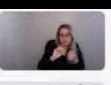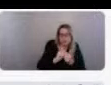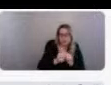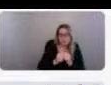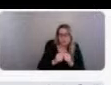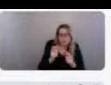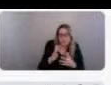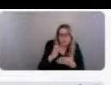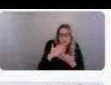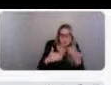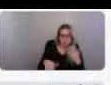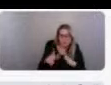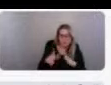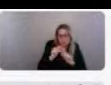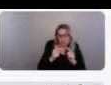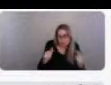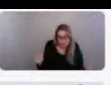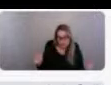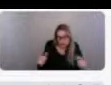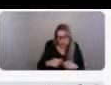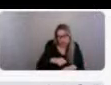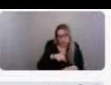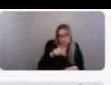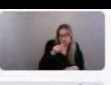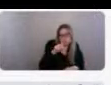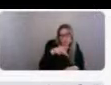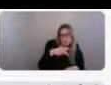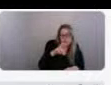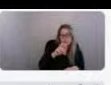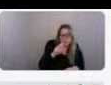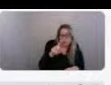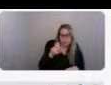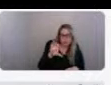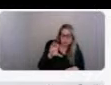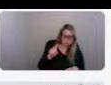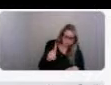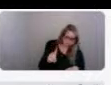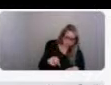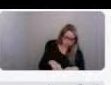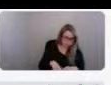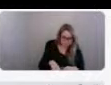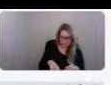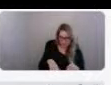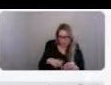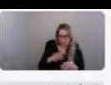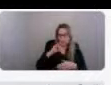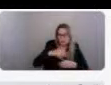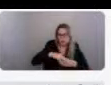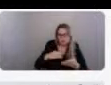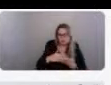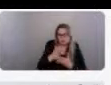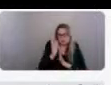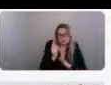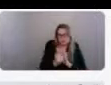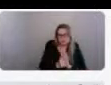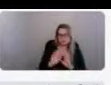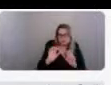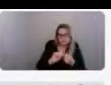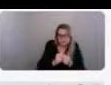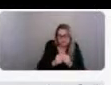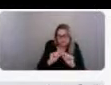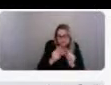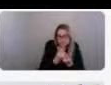106 in 2000 that created the irc and also part of the voting rights act i think that the competitive district should